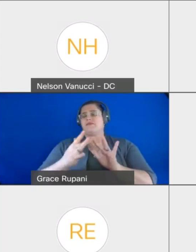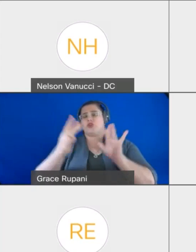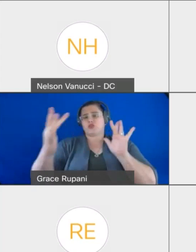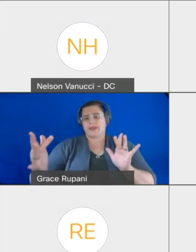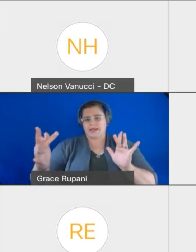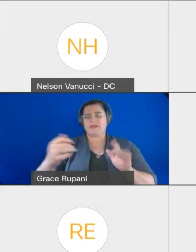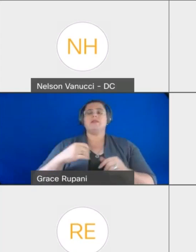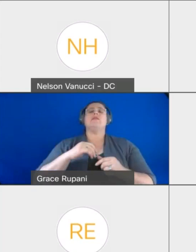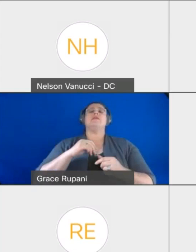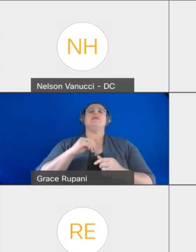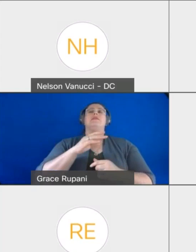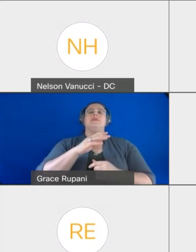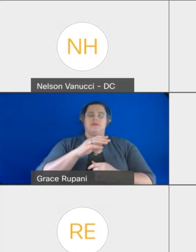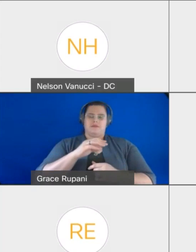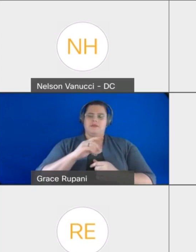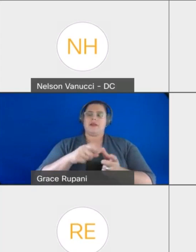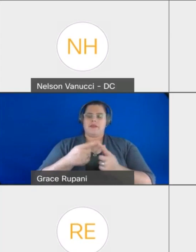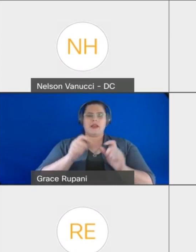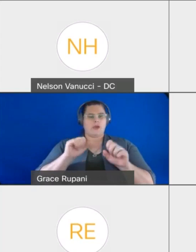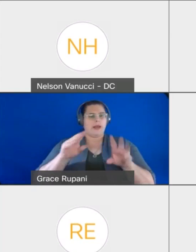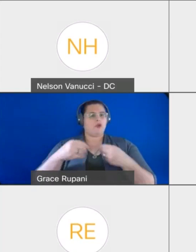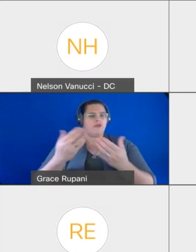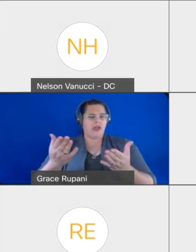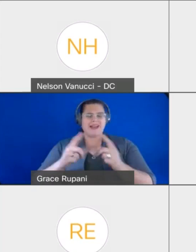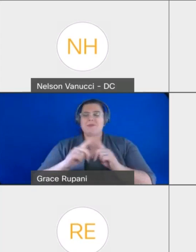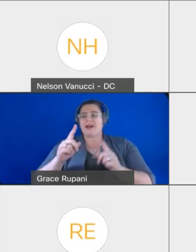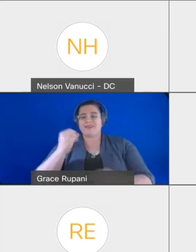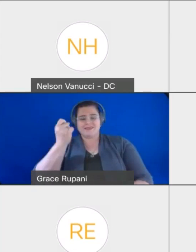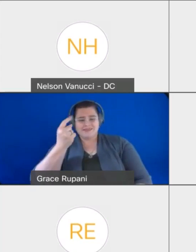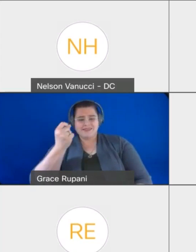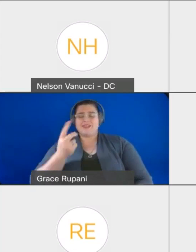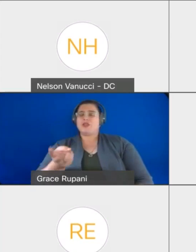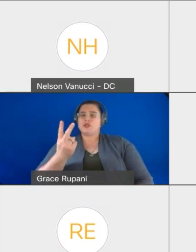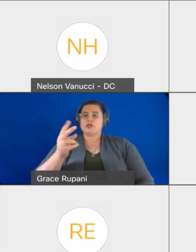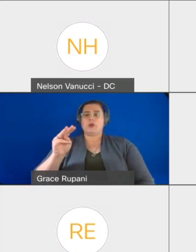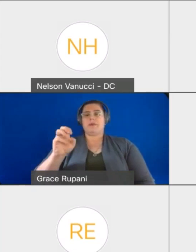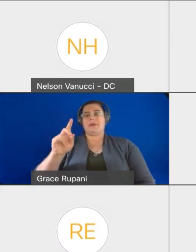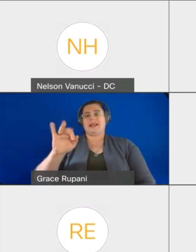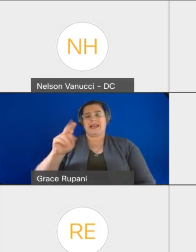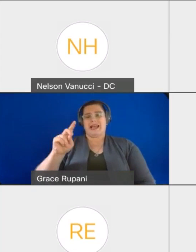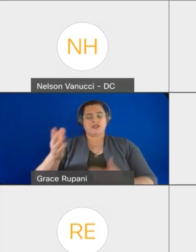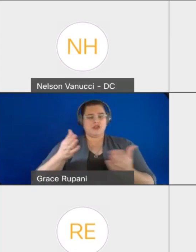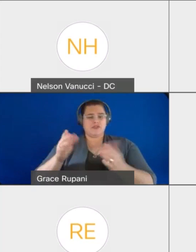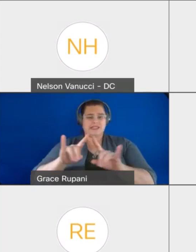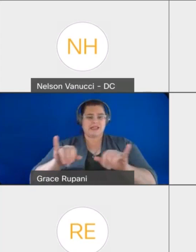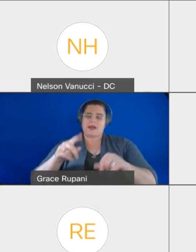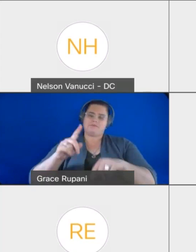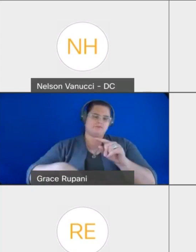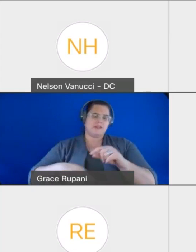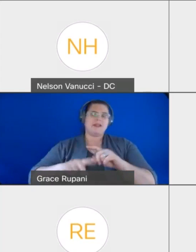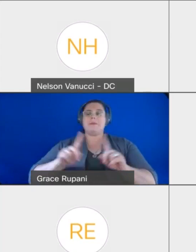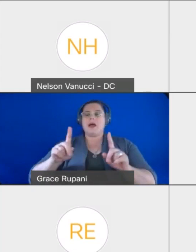funded services, which you can't do two Medicaid funded services at the same time. RSA can authorize those